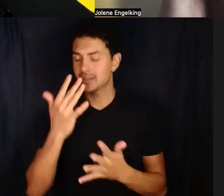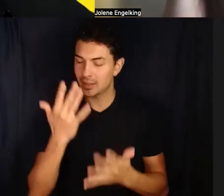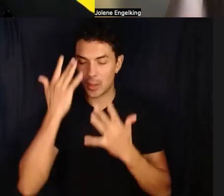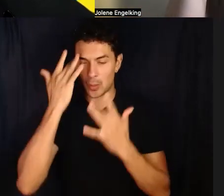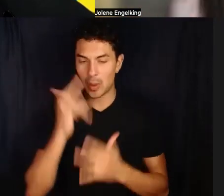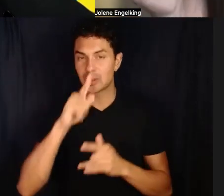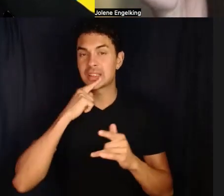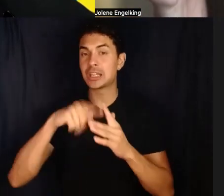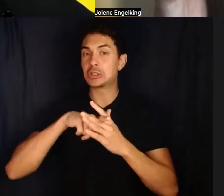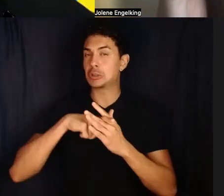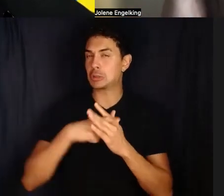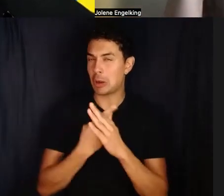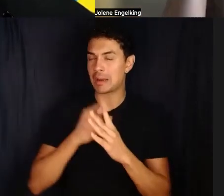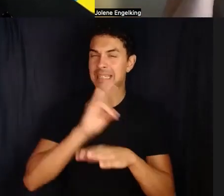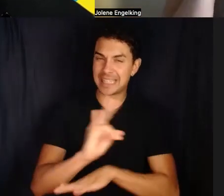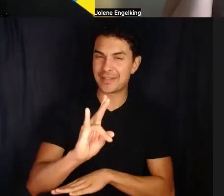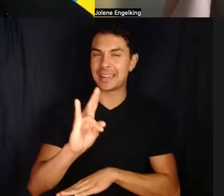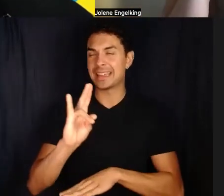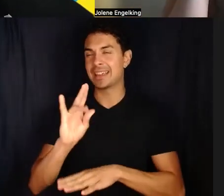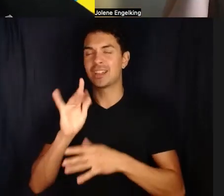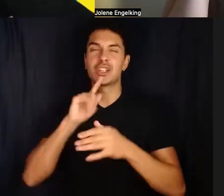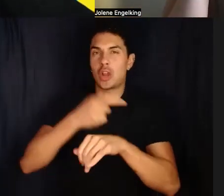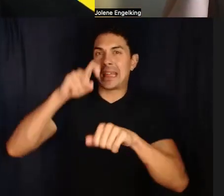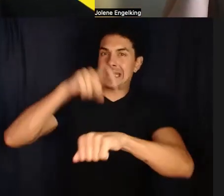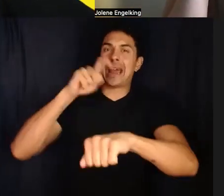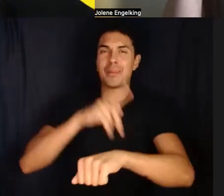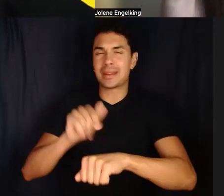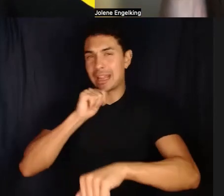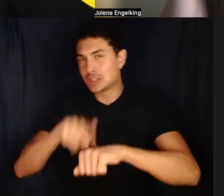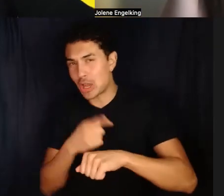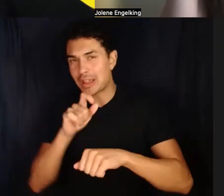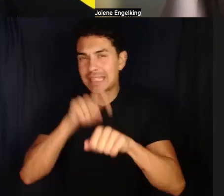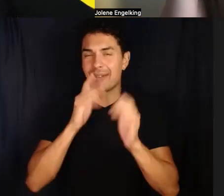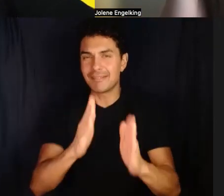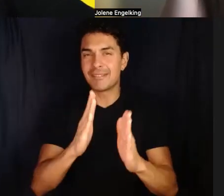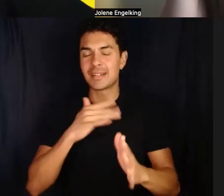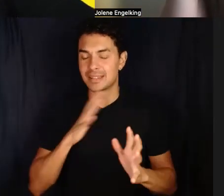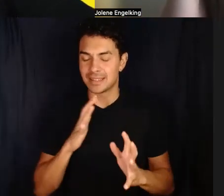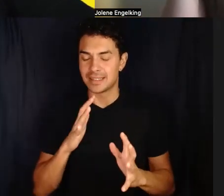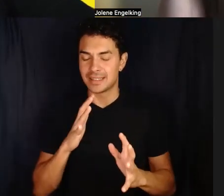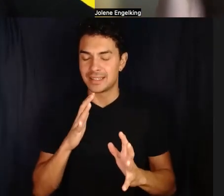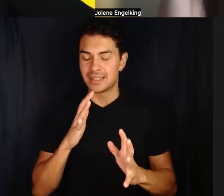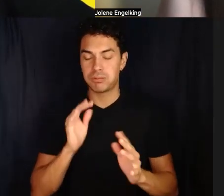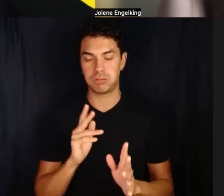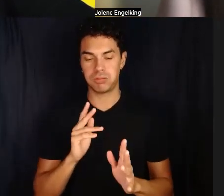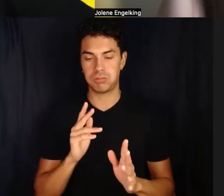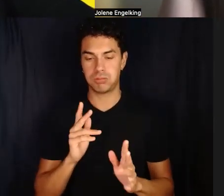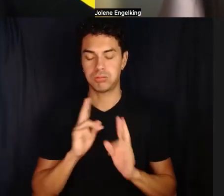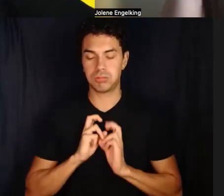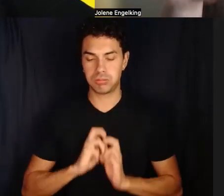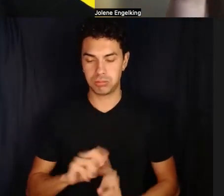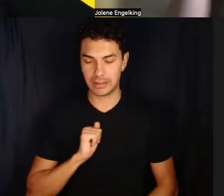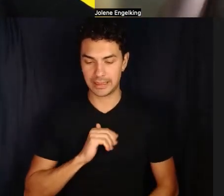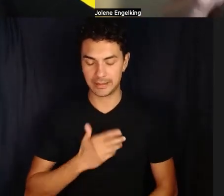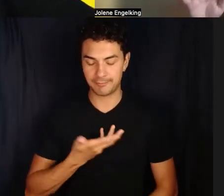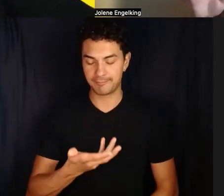start at this time when you weren't going to start at this time? And I was having to check myself. And I think that even in that kind of like small sort of way, we need to be doing that all the time,